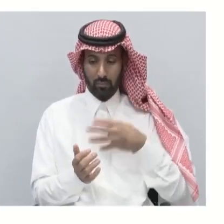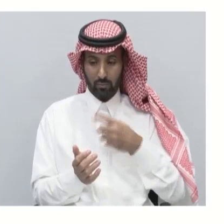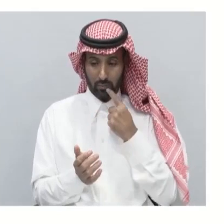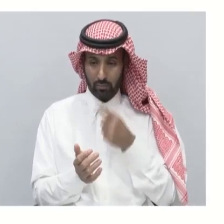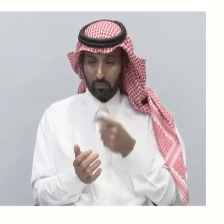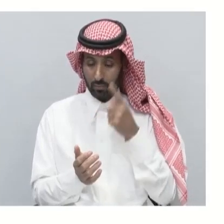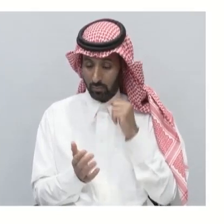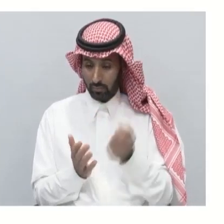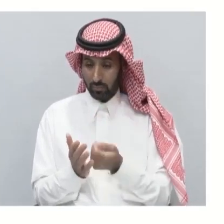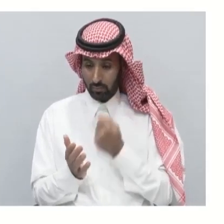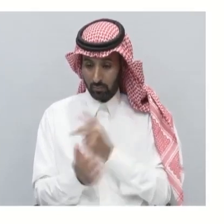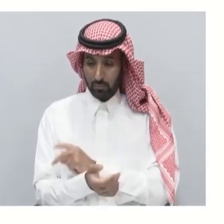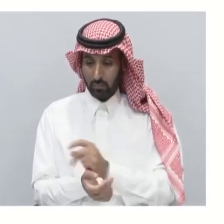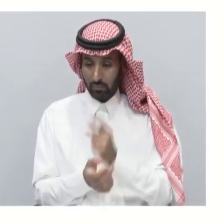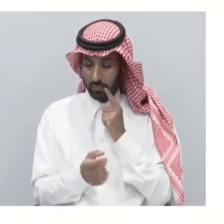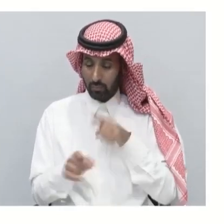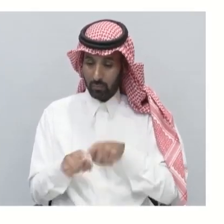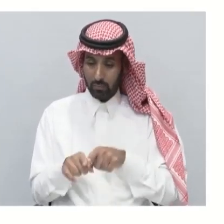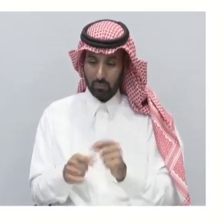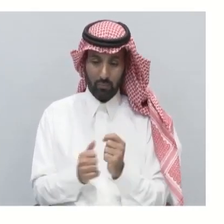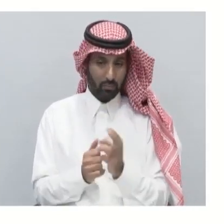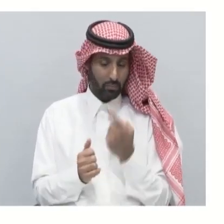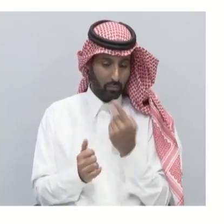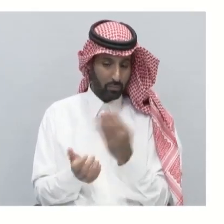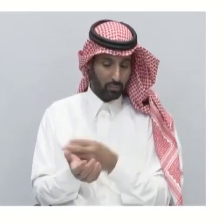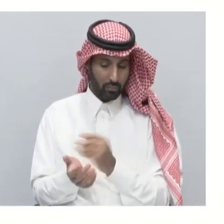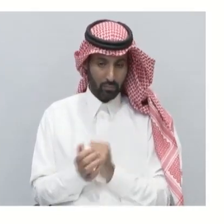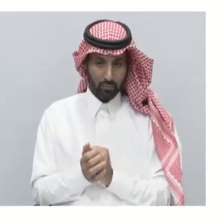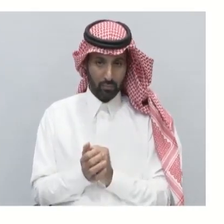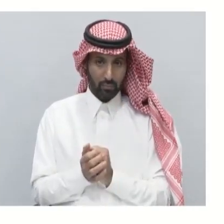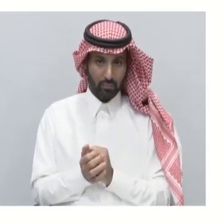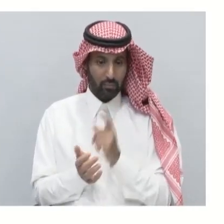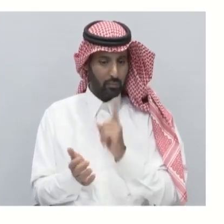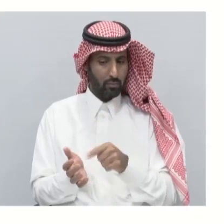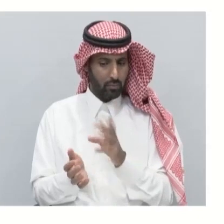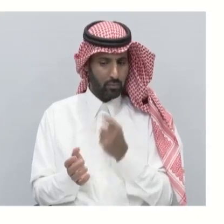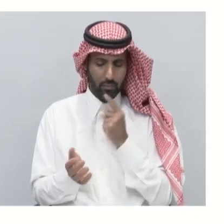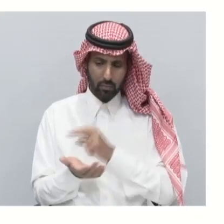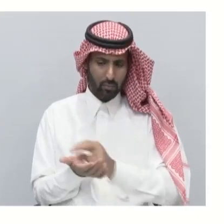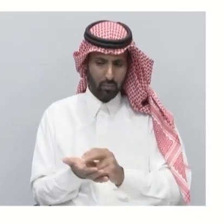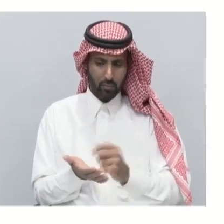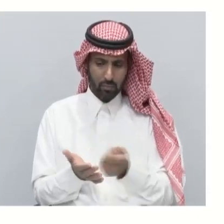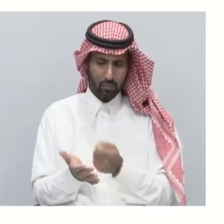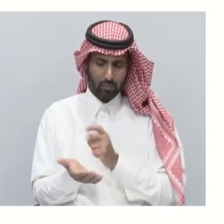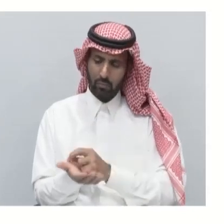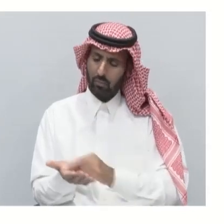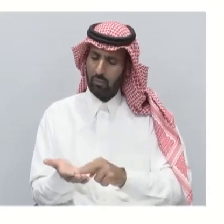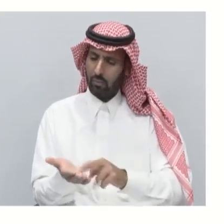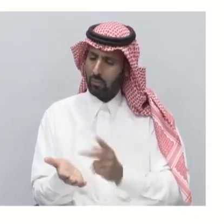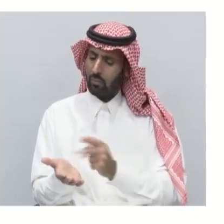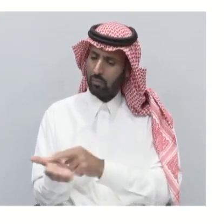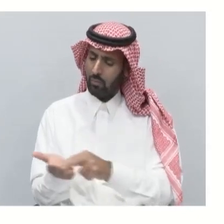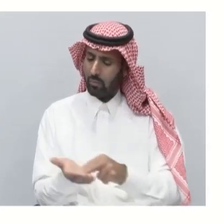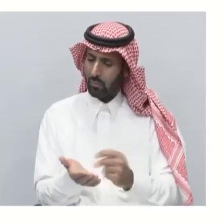you want to write an email to a friend. So informal one. Decide who you are going to write to and what are